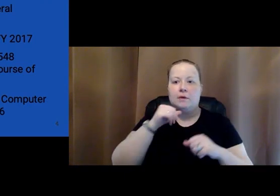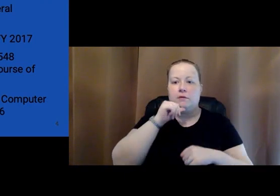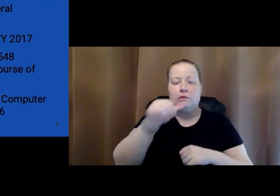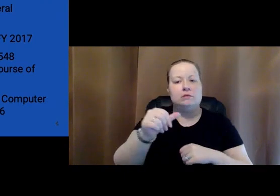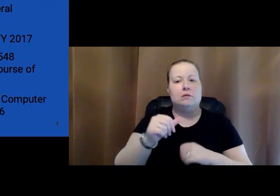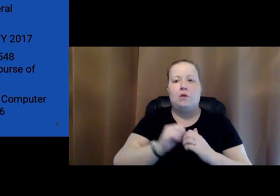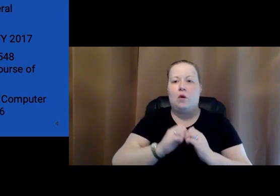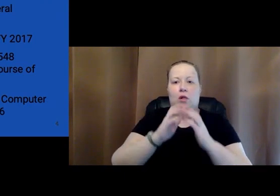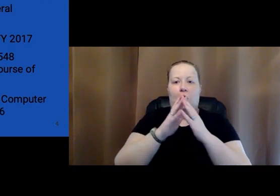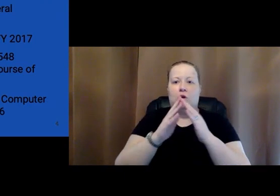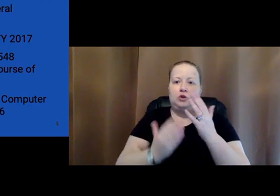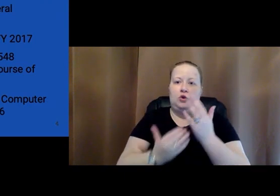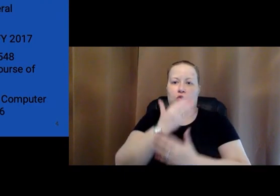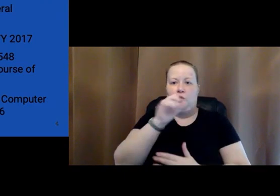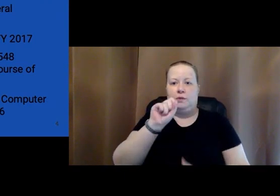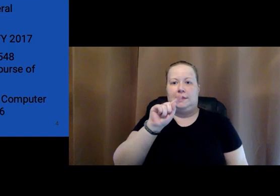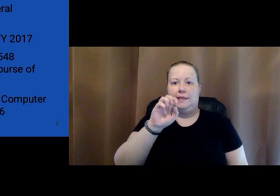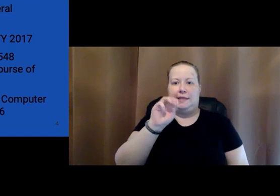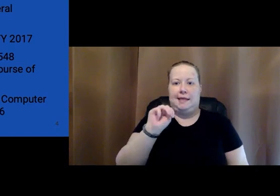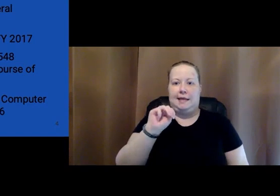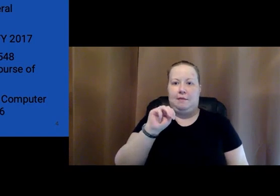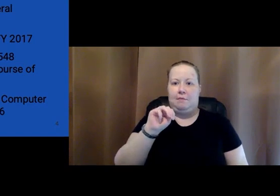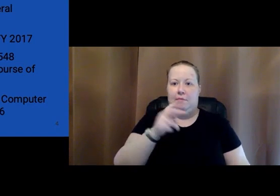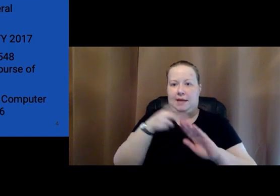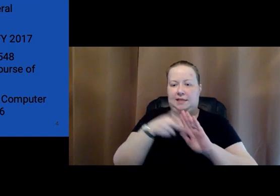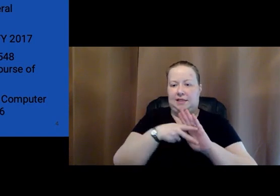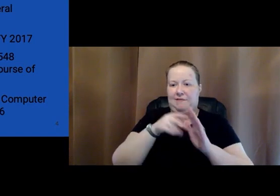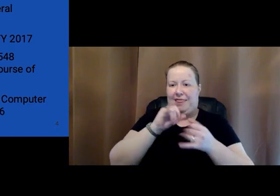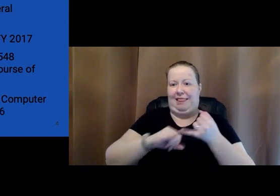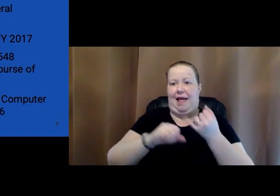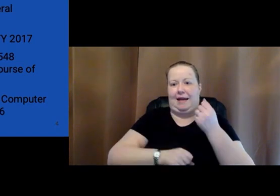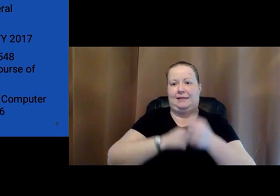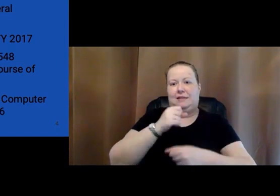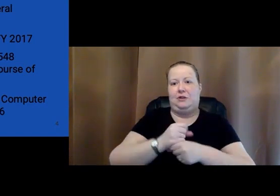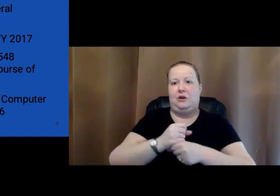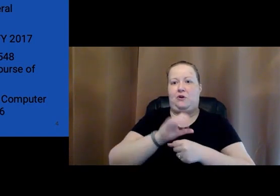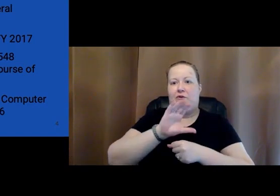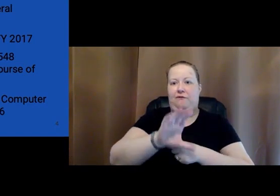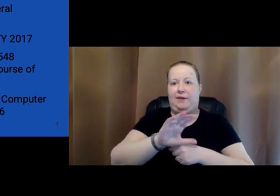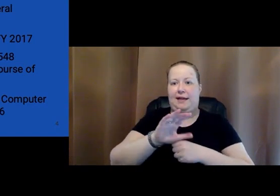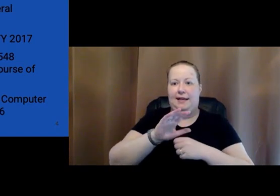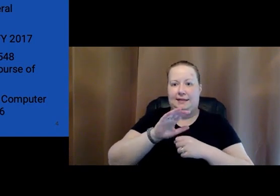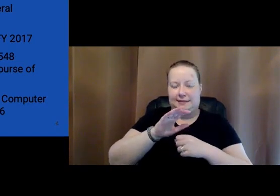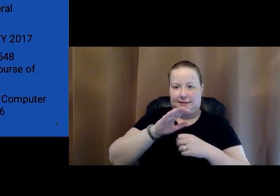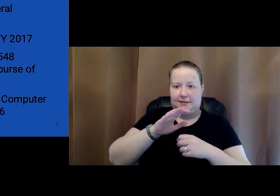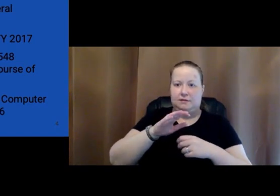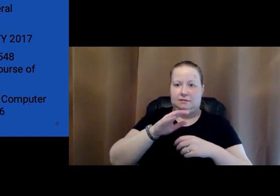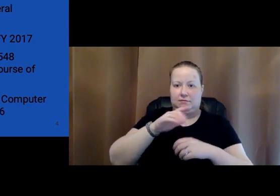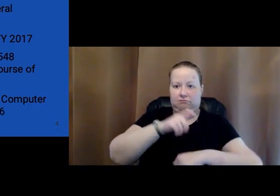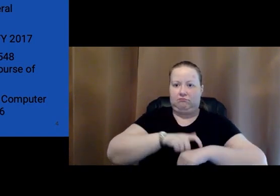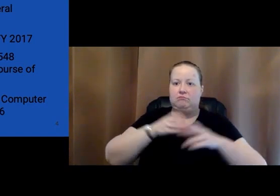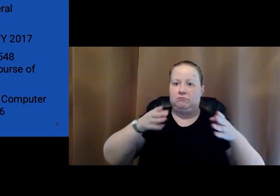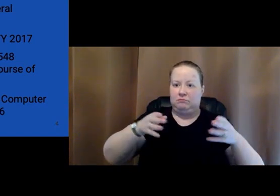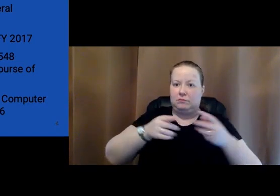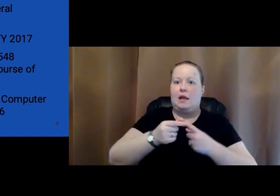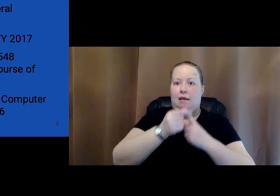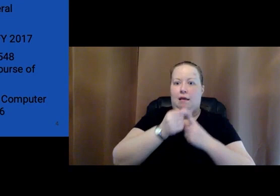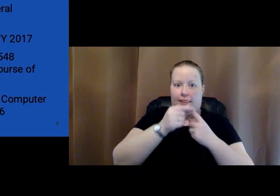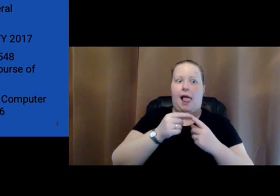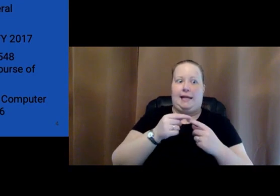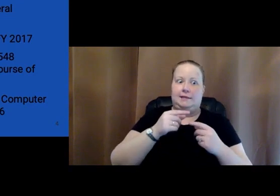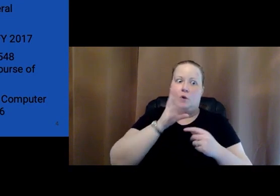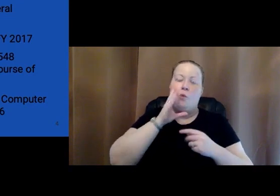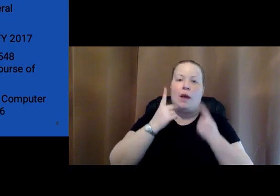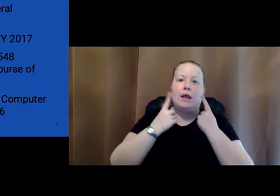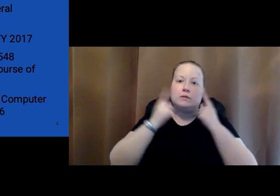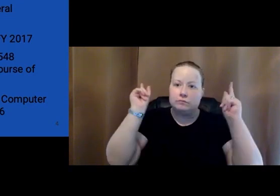a new STEM initiative in the last year of his administration unless it had legs. And the reason that Computer Science for All was the